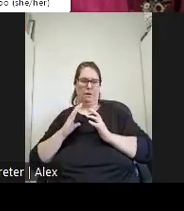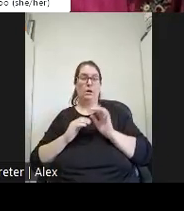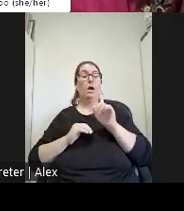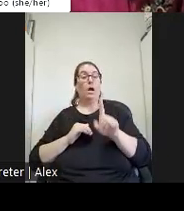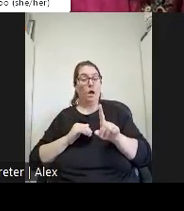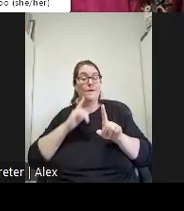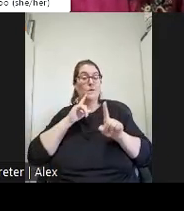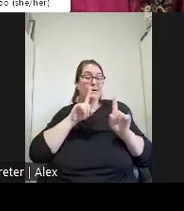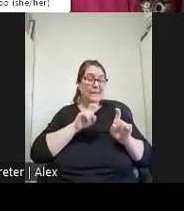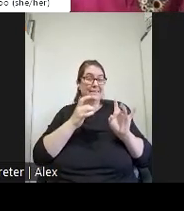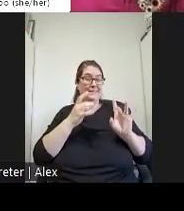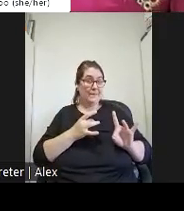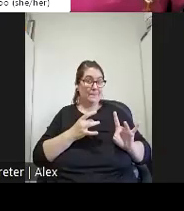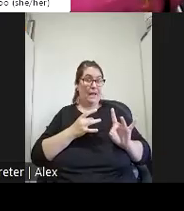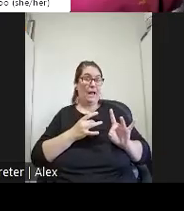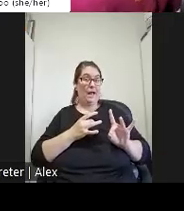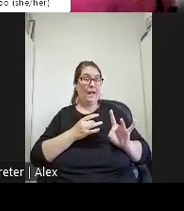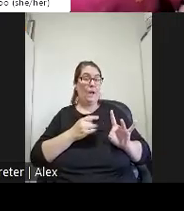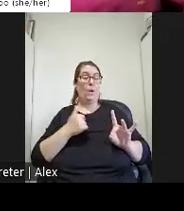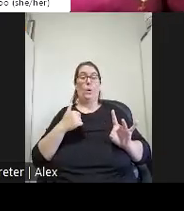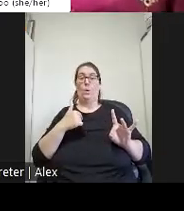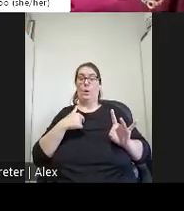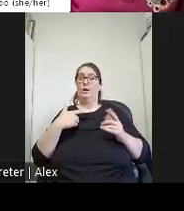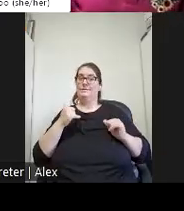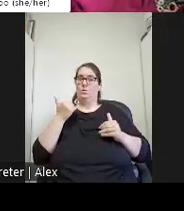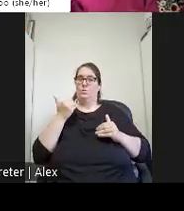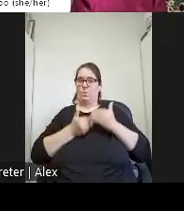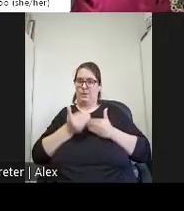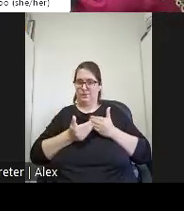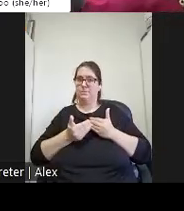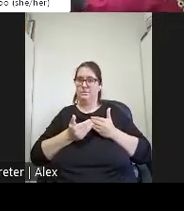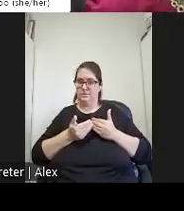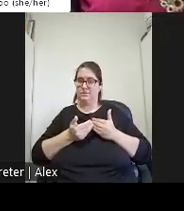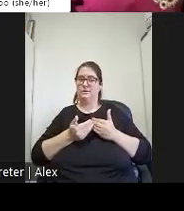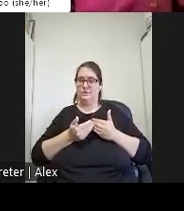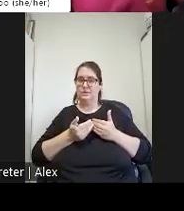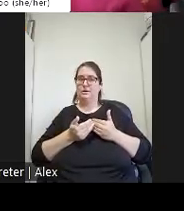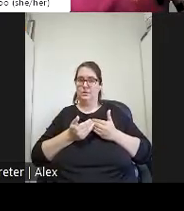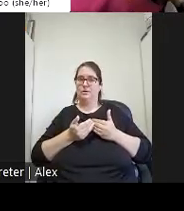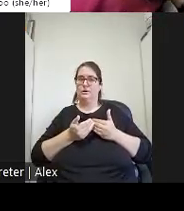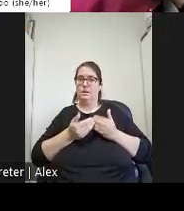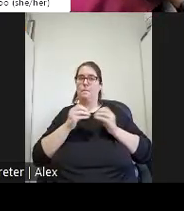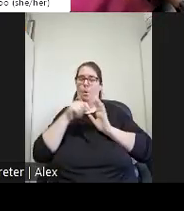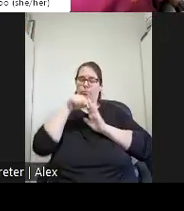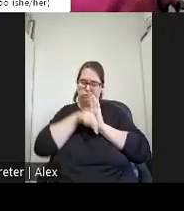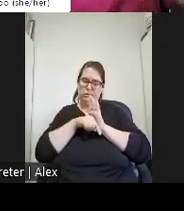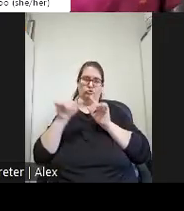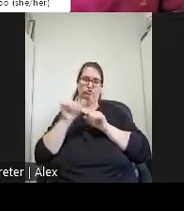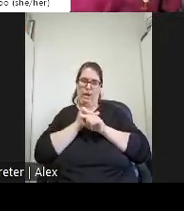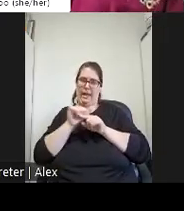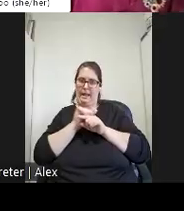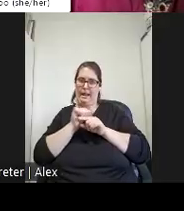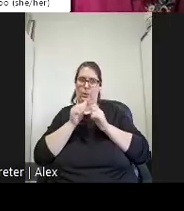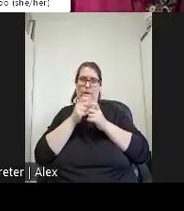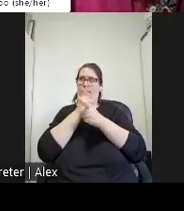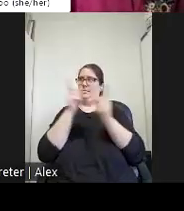testing and feedback, we are very much in the process of doing extensive trainings with the